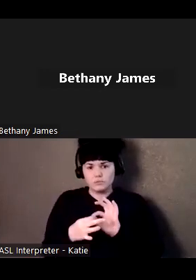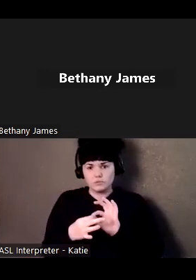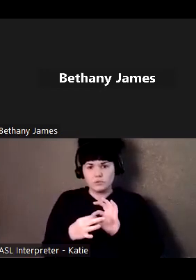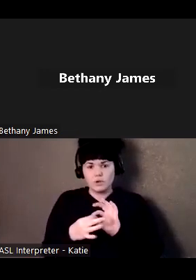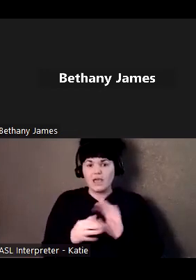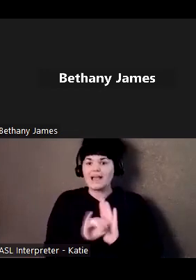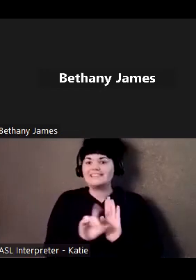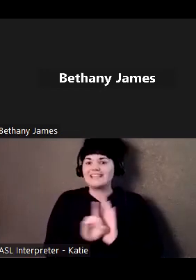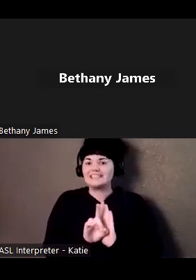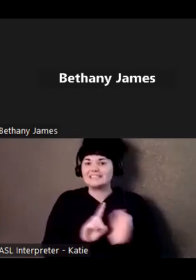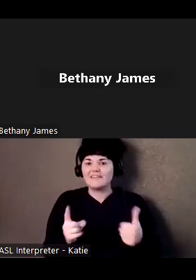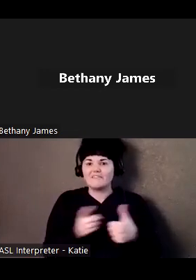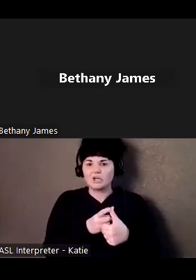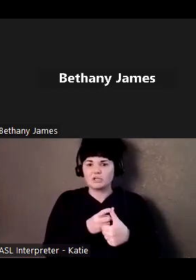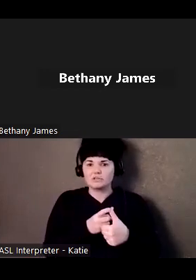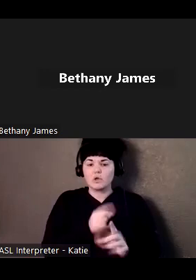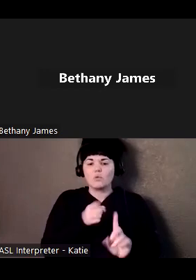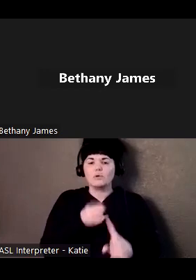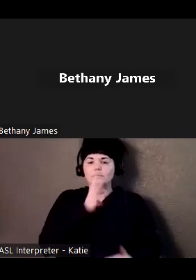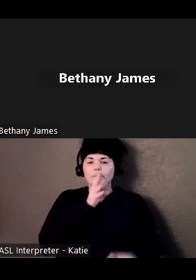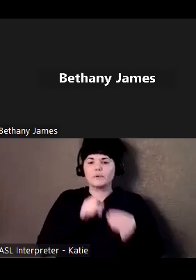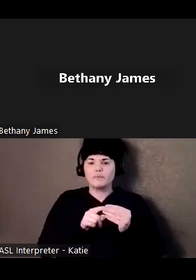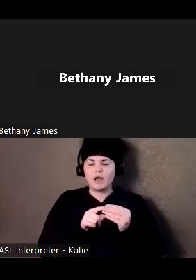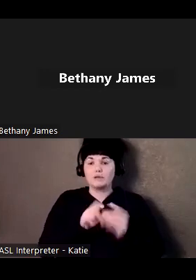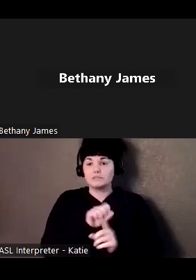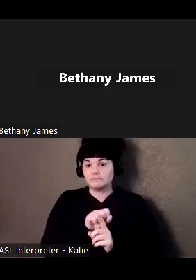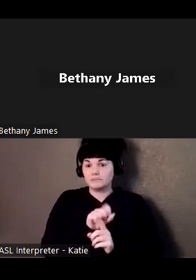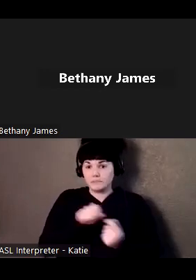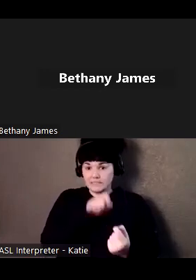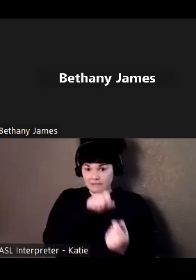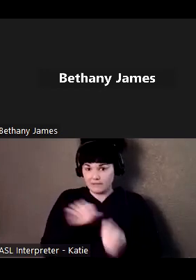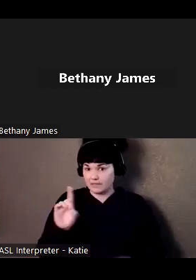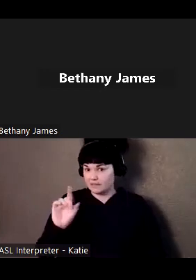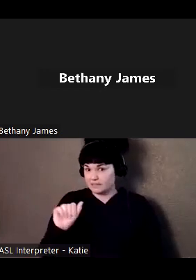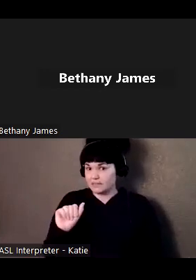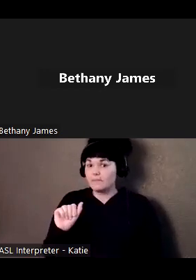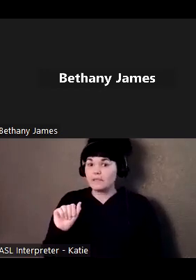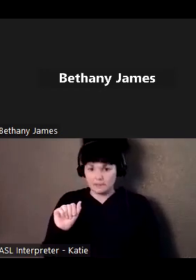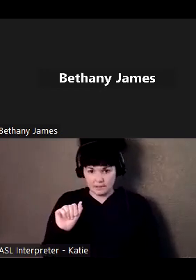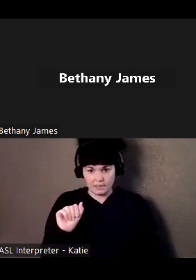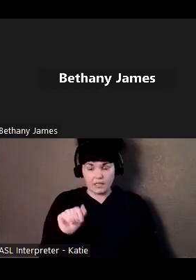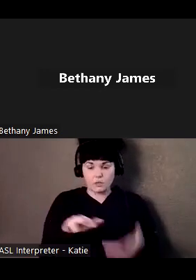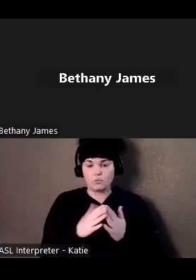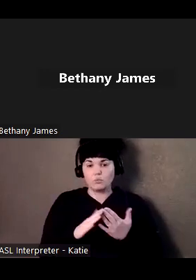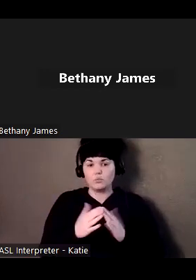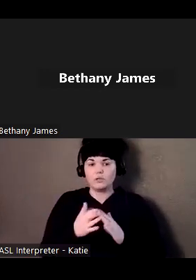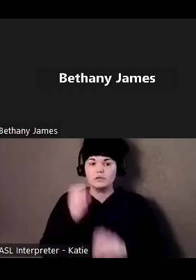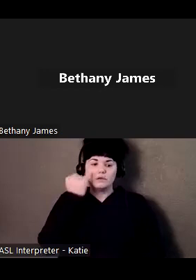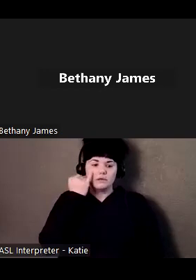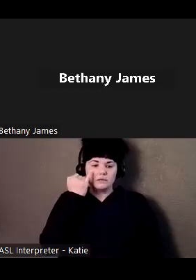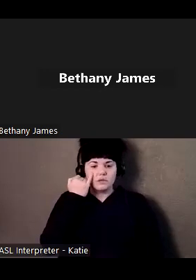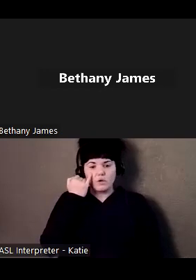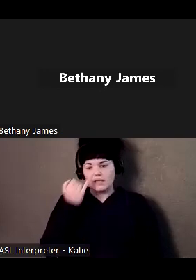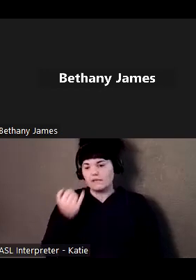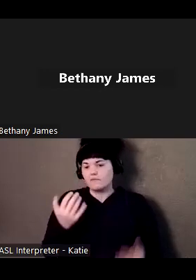identity first when it comes to, in particular, the disability population. So if we want to